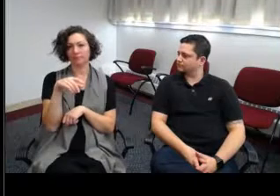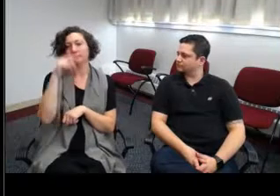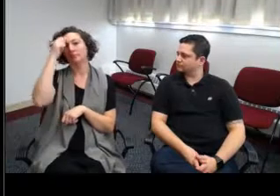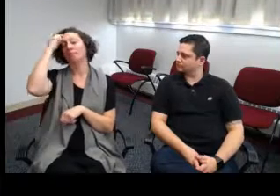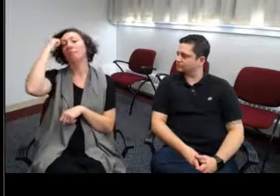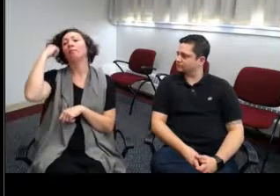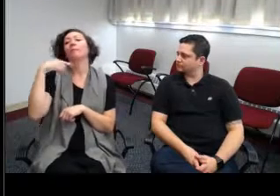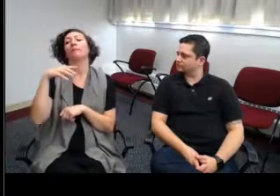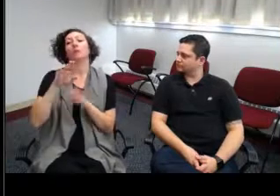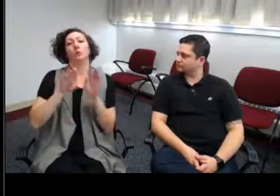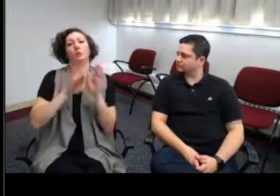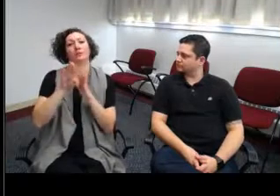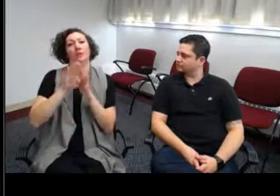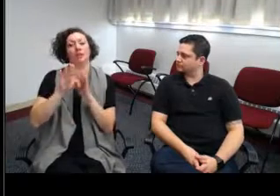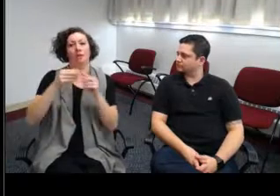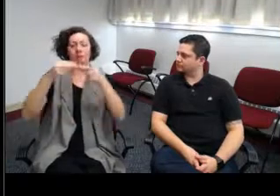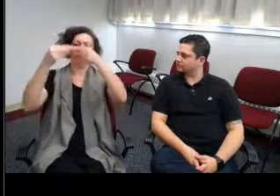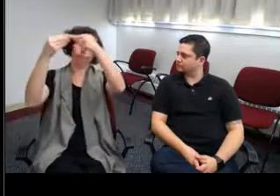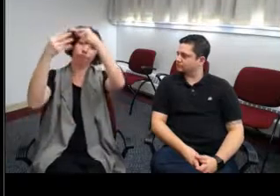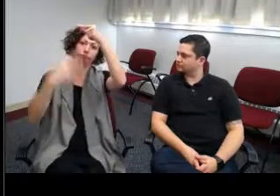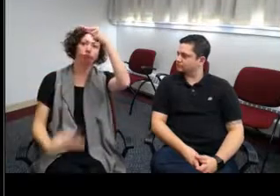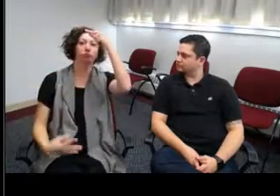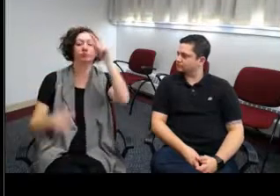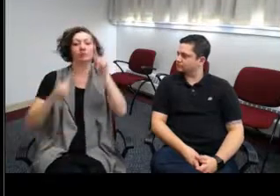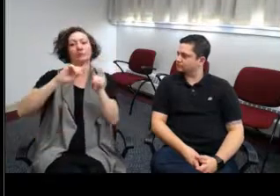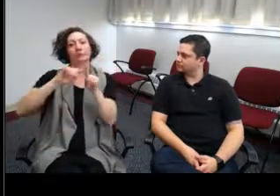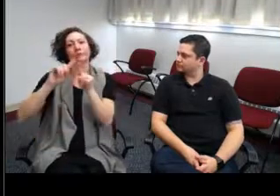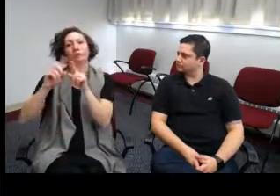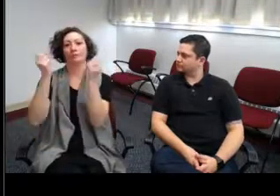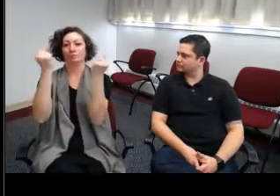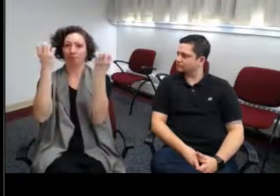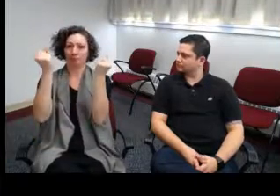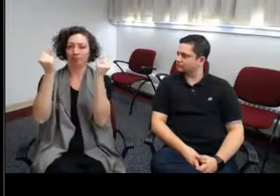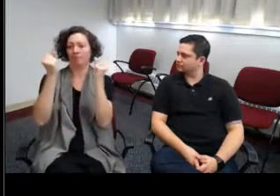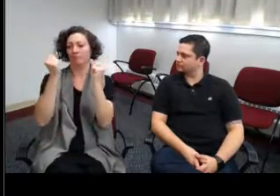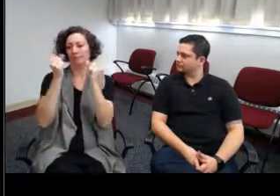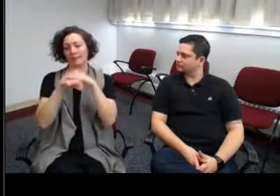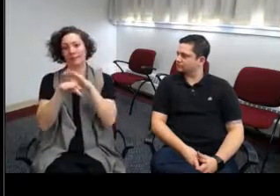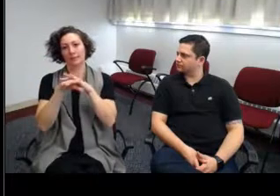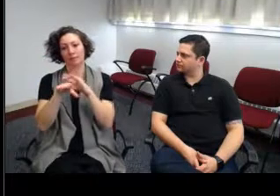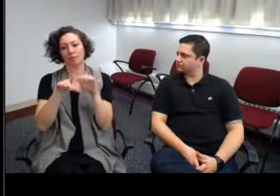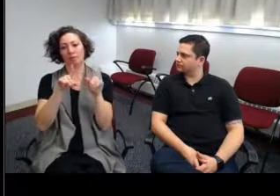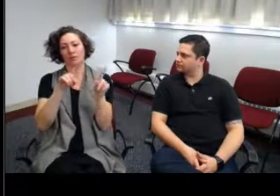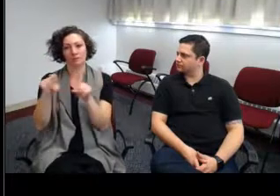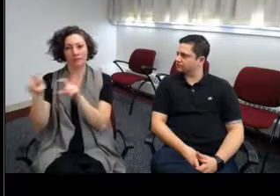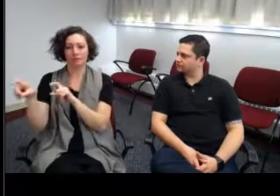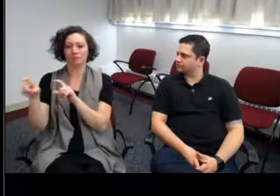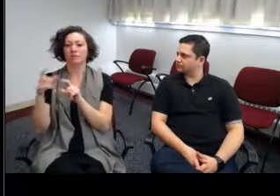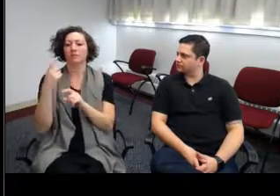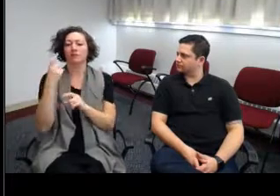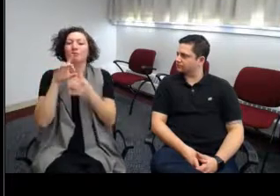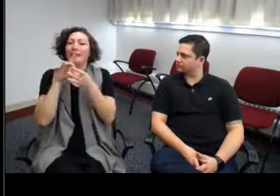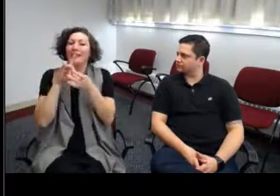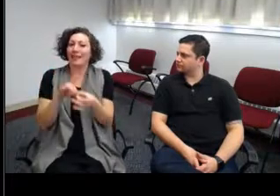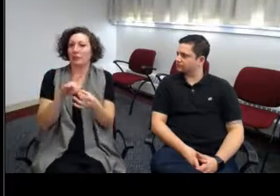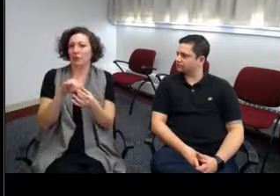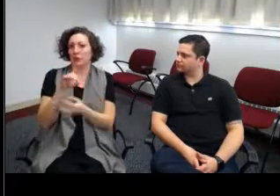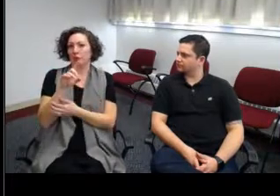it was a 5-year grant through NIDLR, and this was for the purpose of